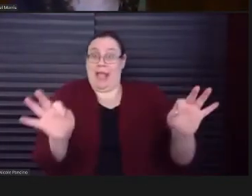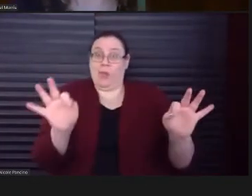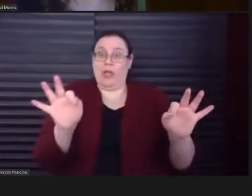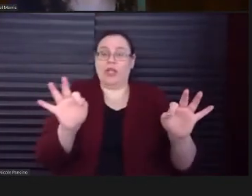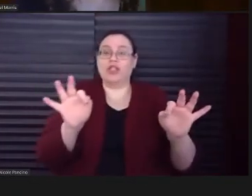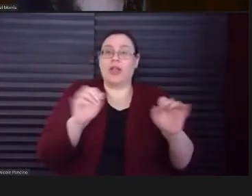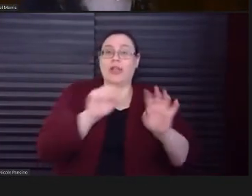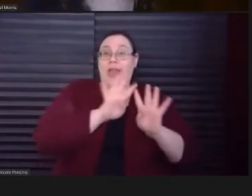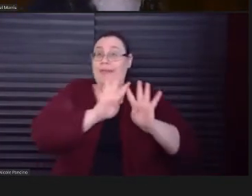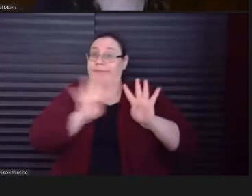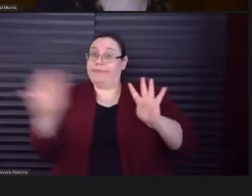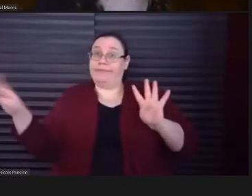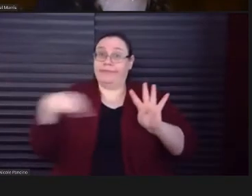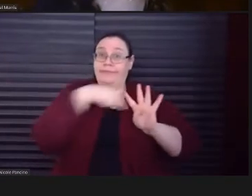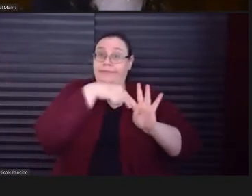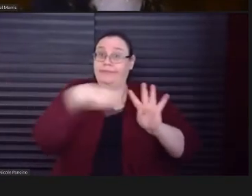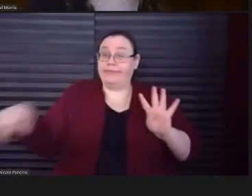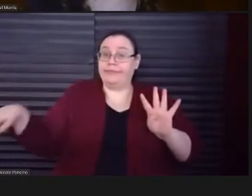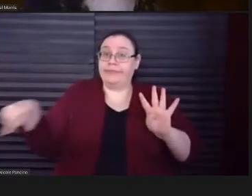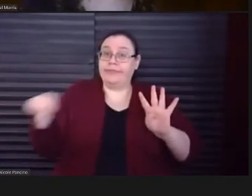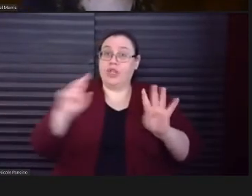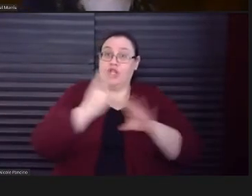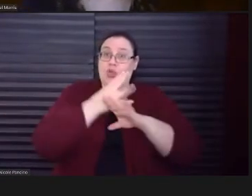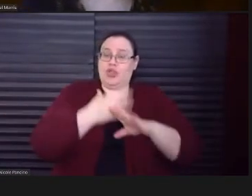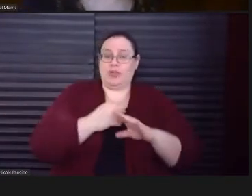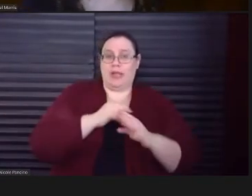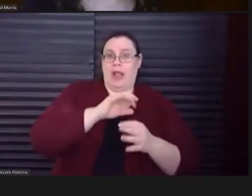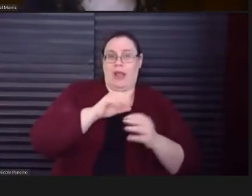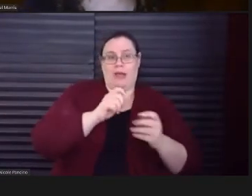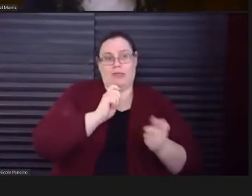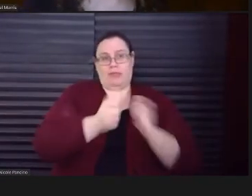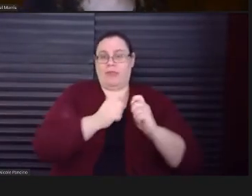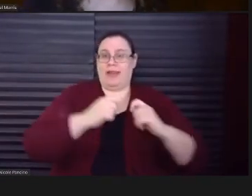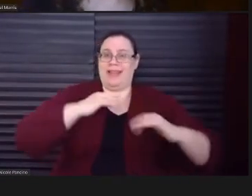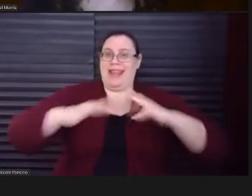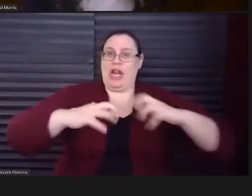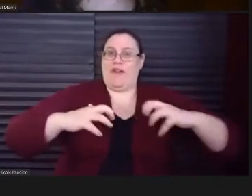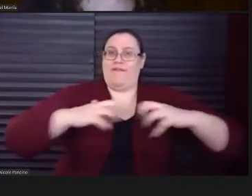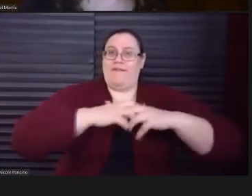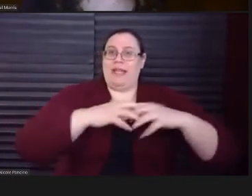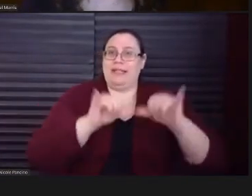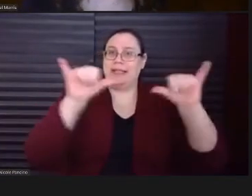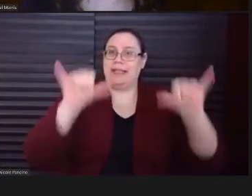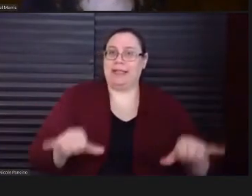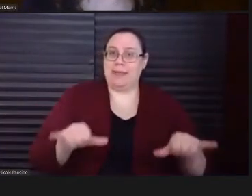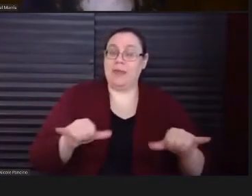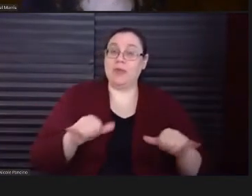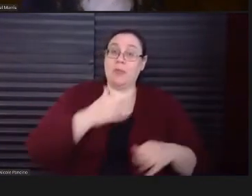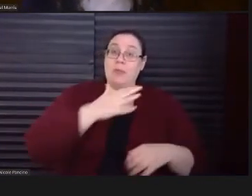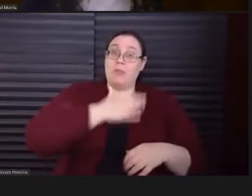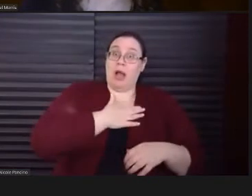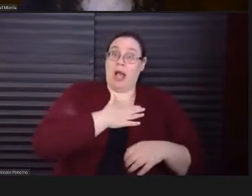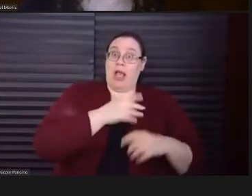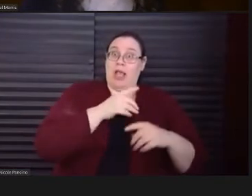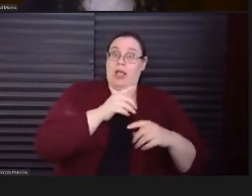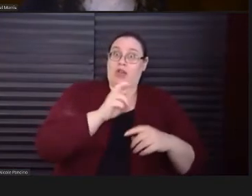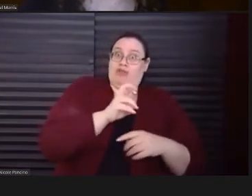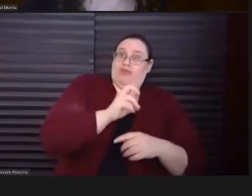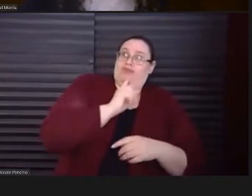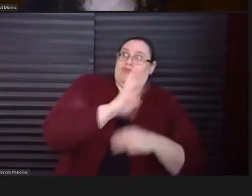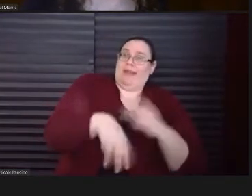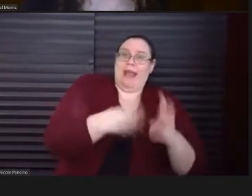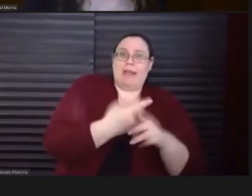the interface system that allows us to create our own reality based off the visual, auditory, other kind of